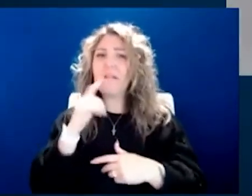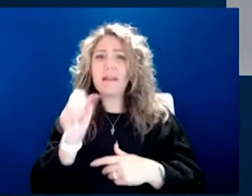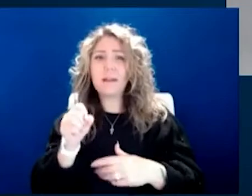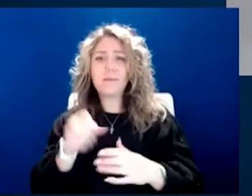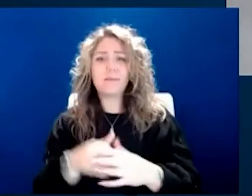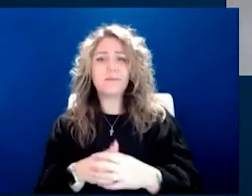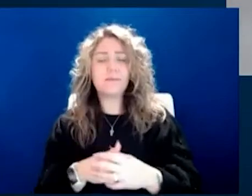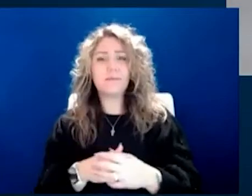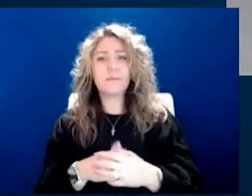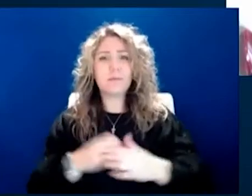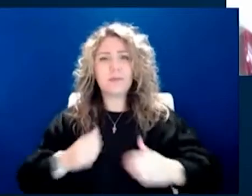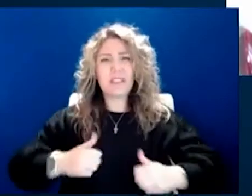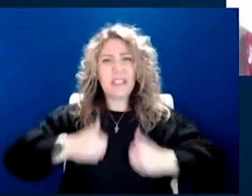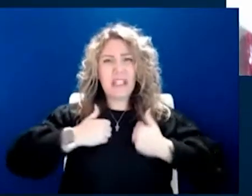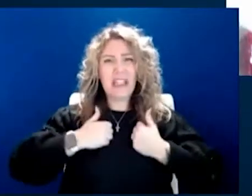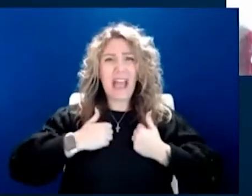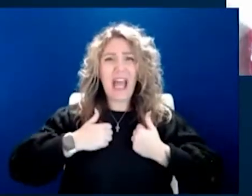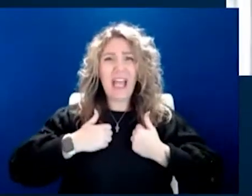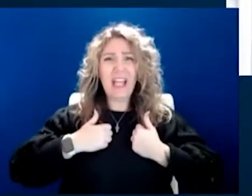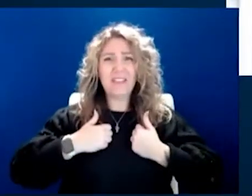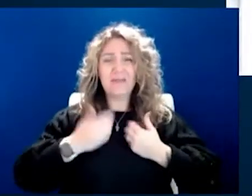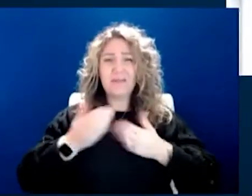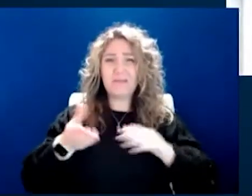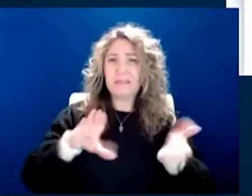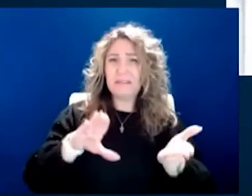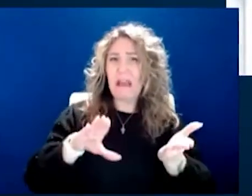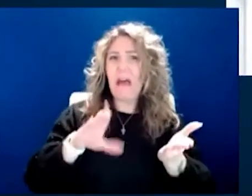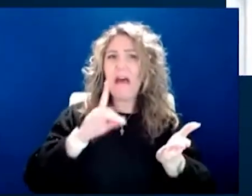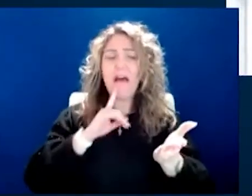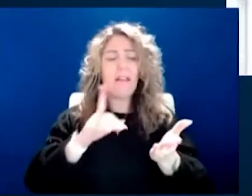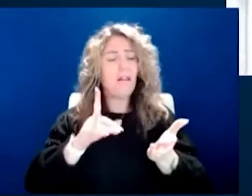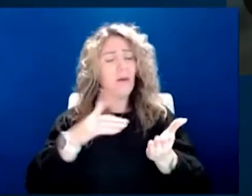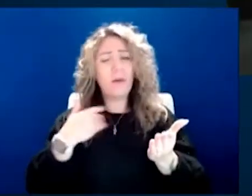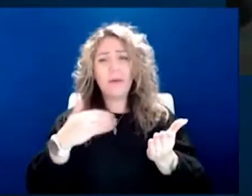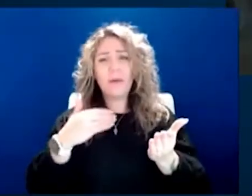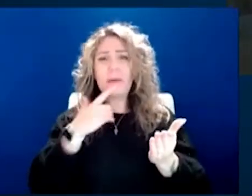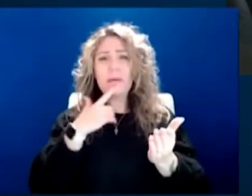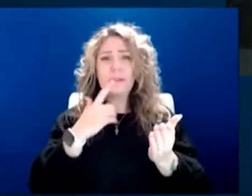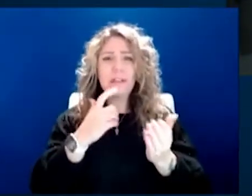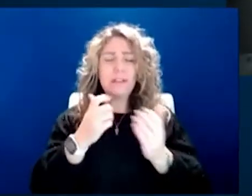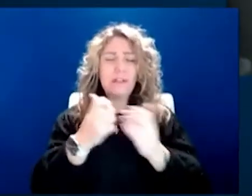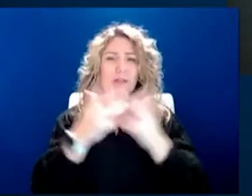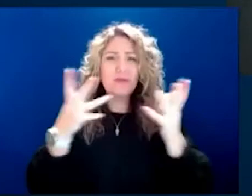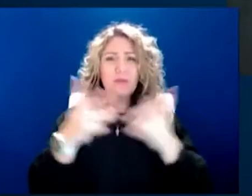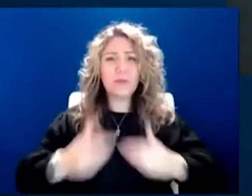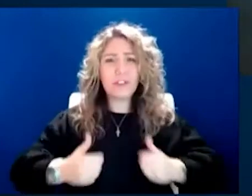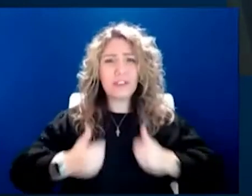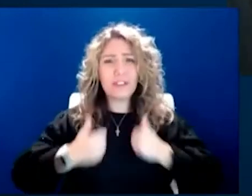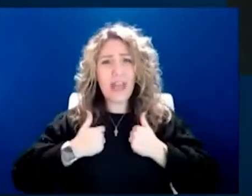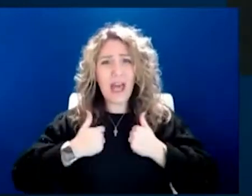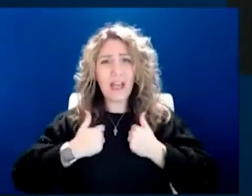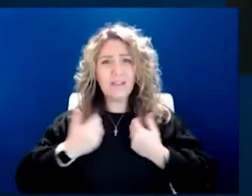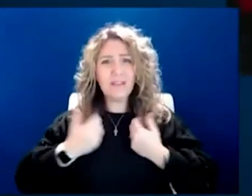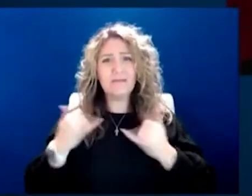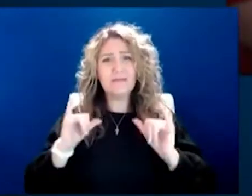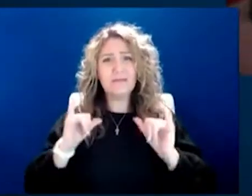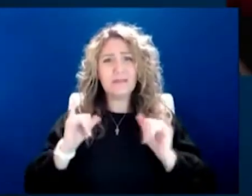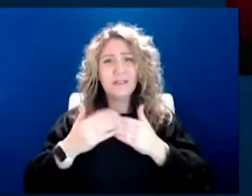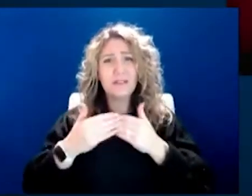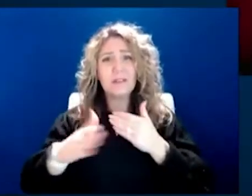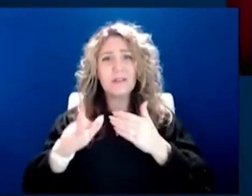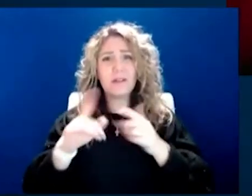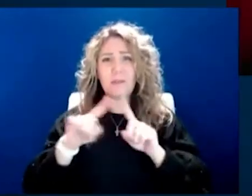Lives cut short. They expected to have so much life to live, but yet they're down here in the morgue. We have to take